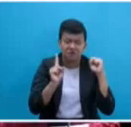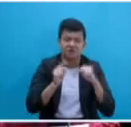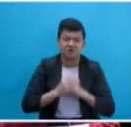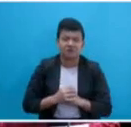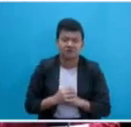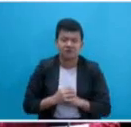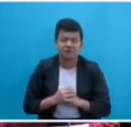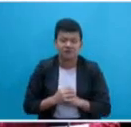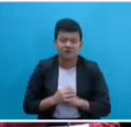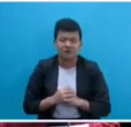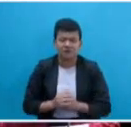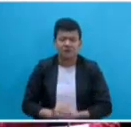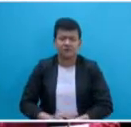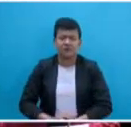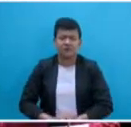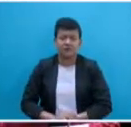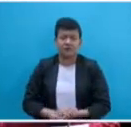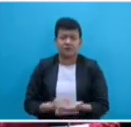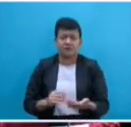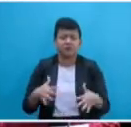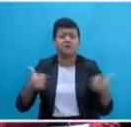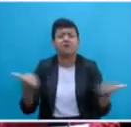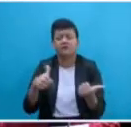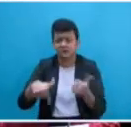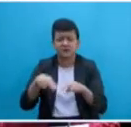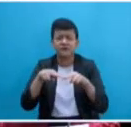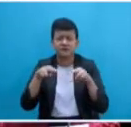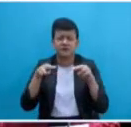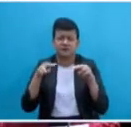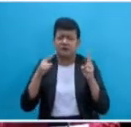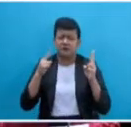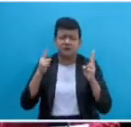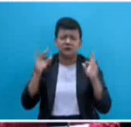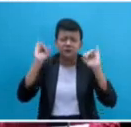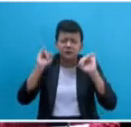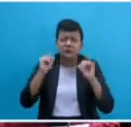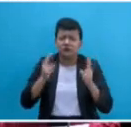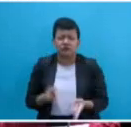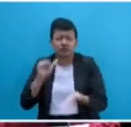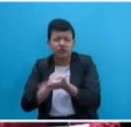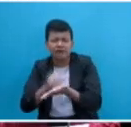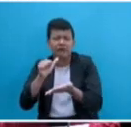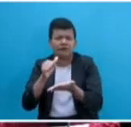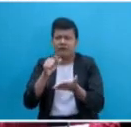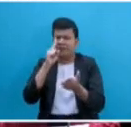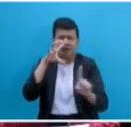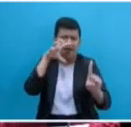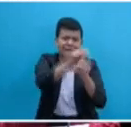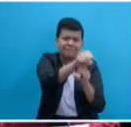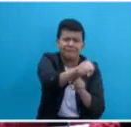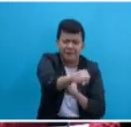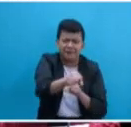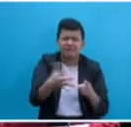Many of the issues about our human rights, group rights, rights of detained persons, and particularly our rights as